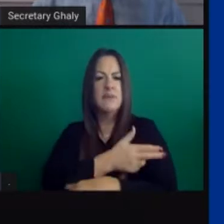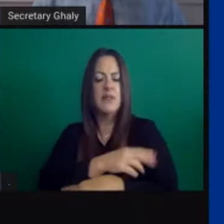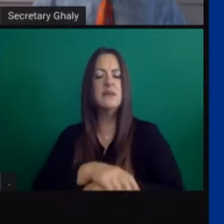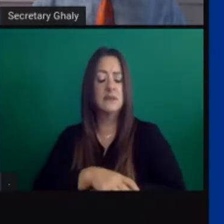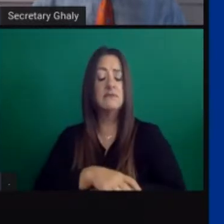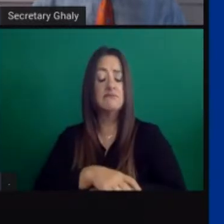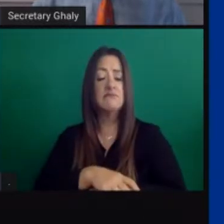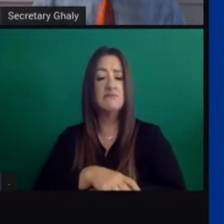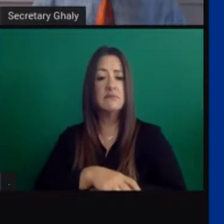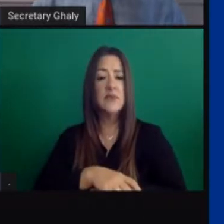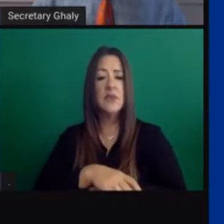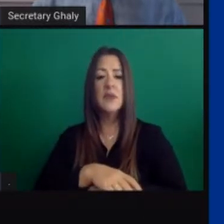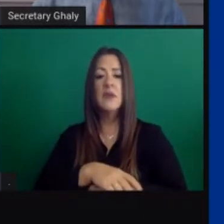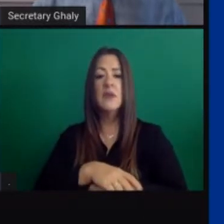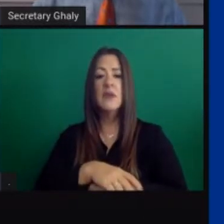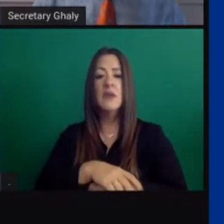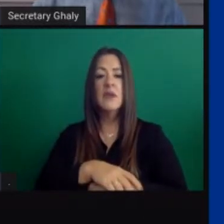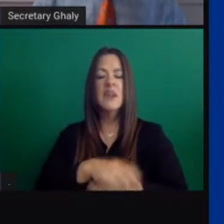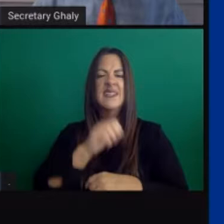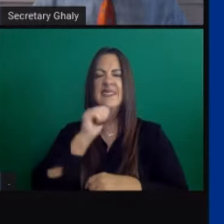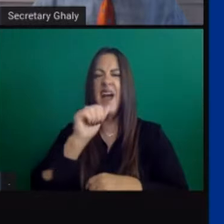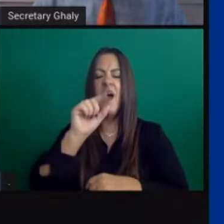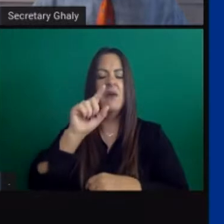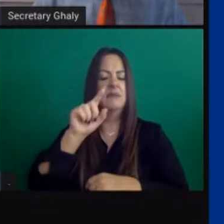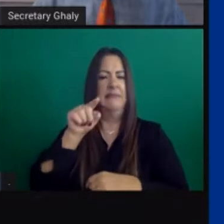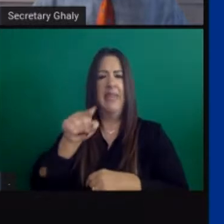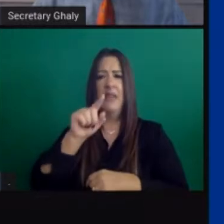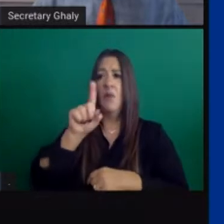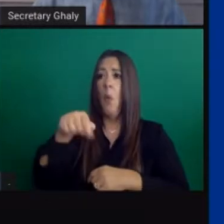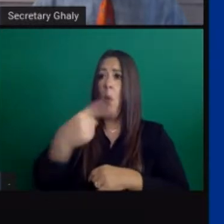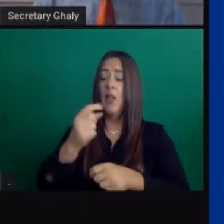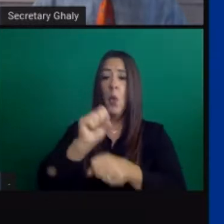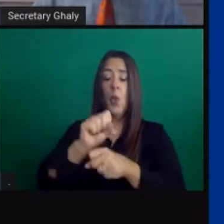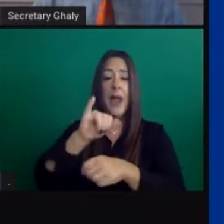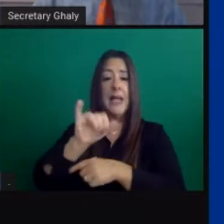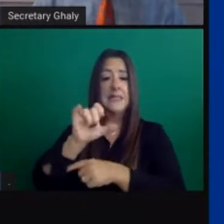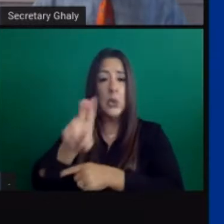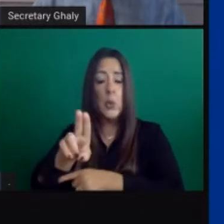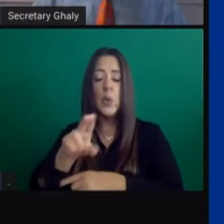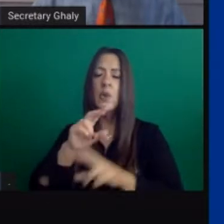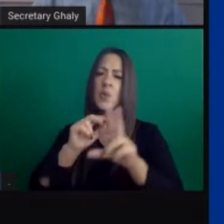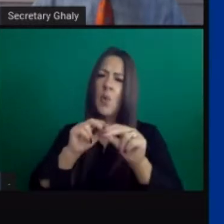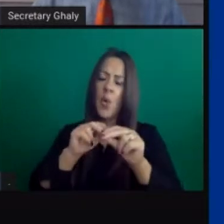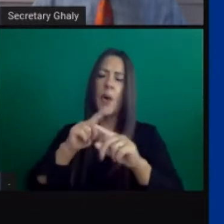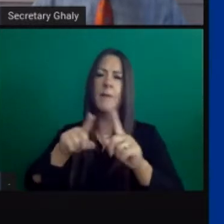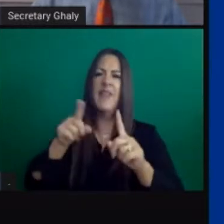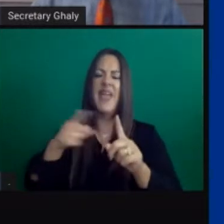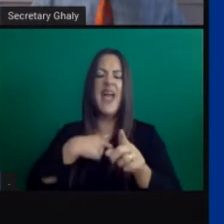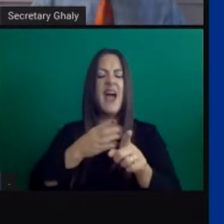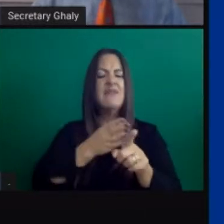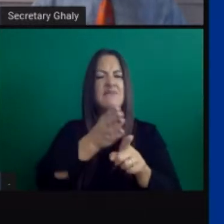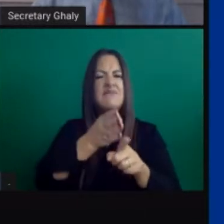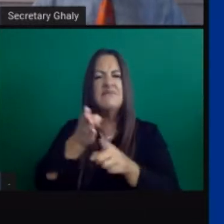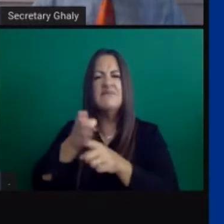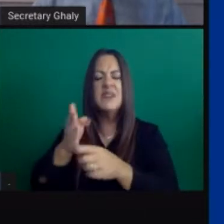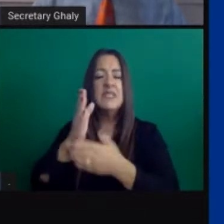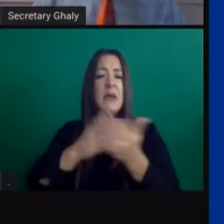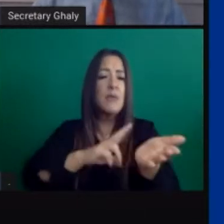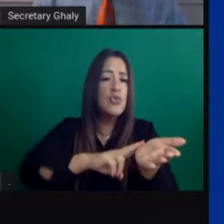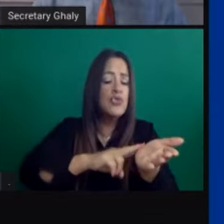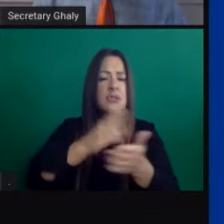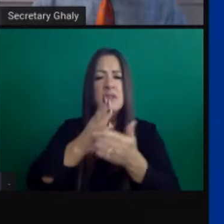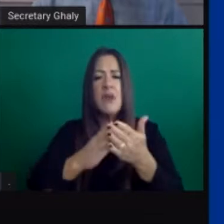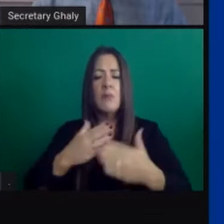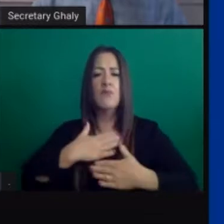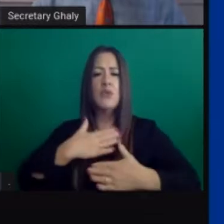our hospitals. These are not just ICU nurses and other nurses, but respiratory therapists and other important staff that